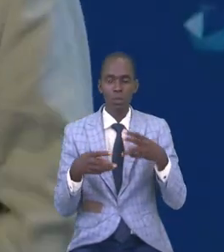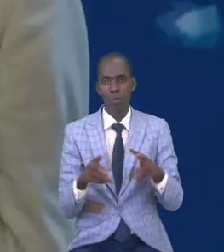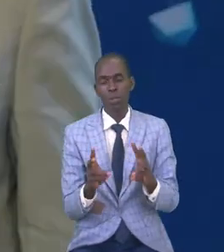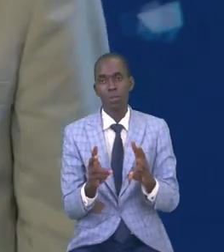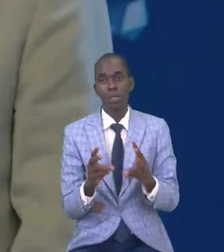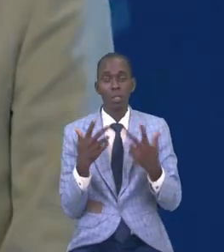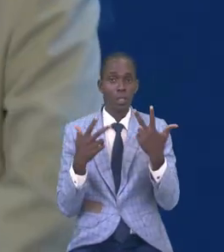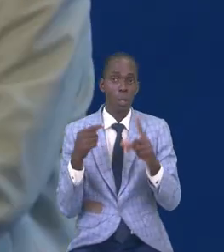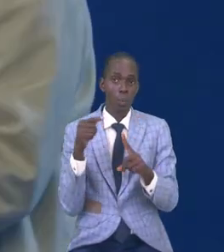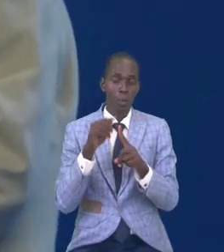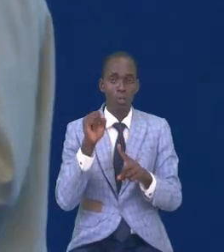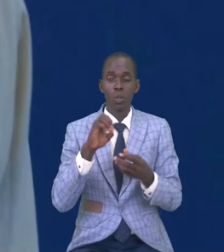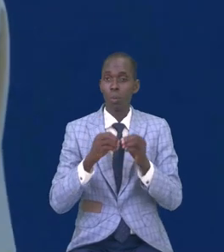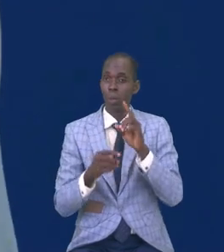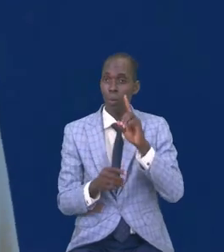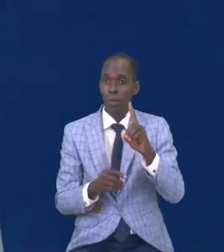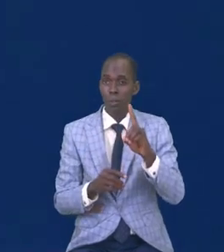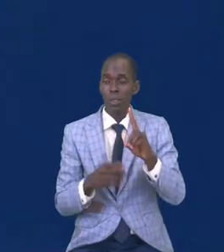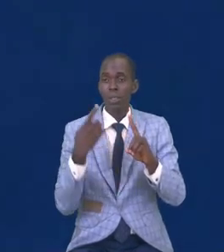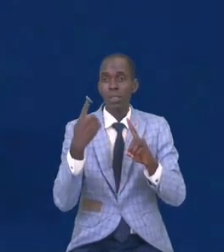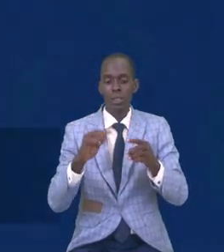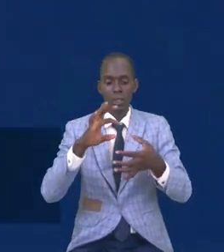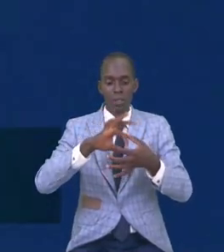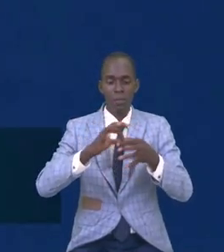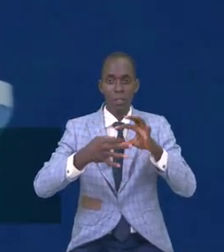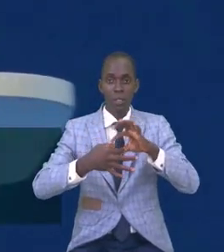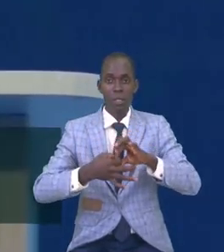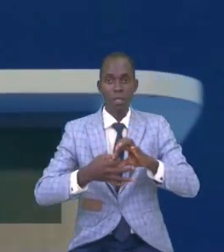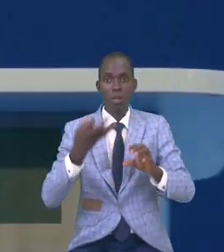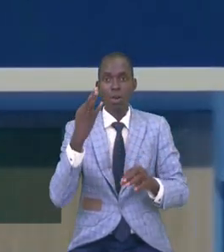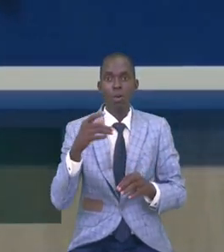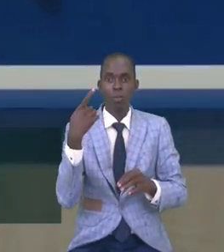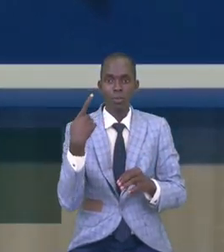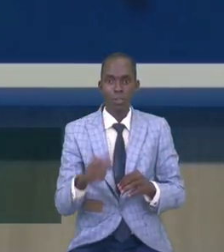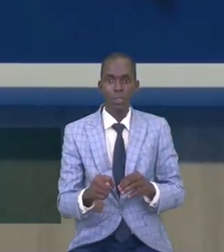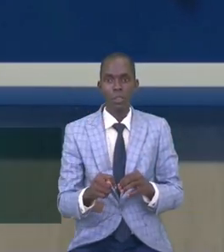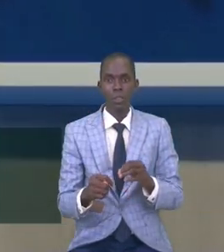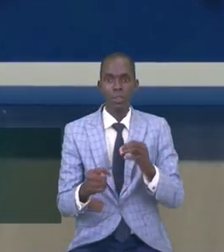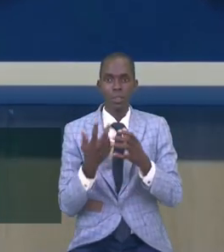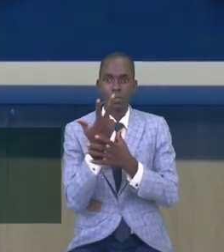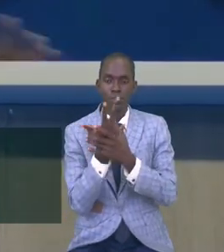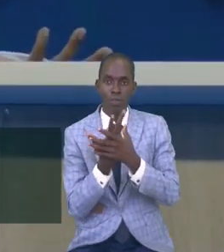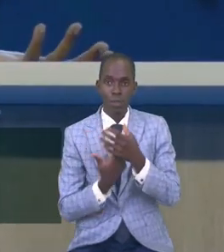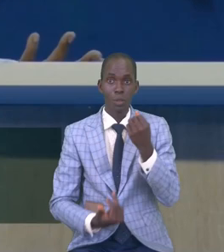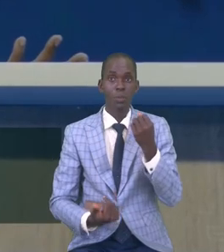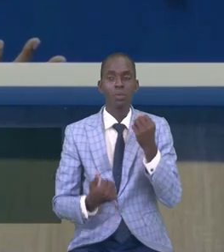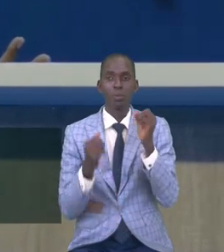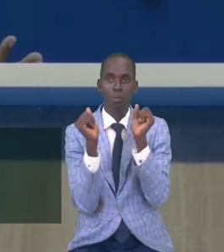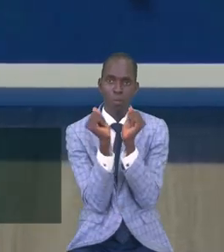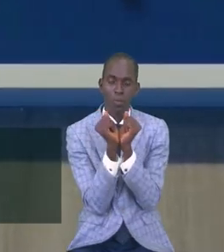Number one, the fetters of the triple bondage. The